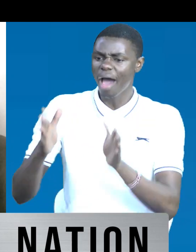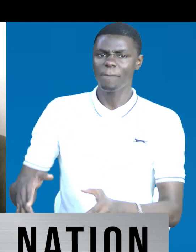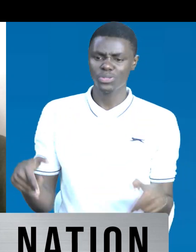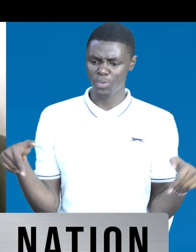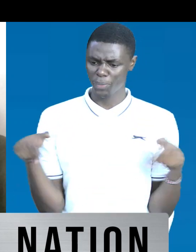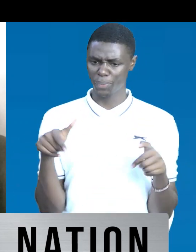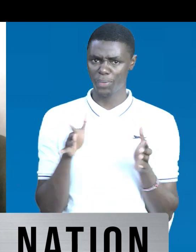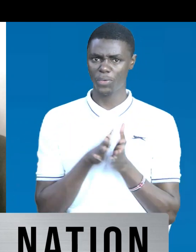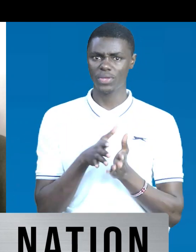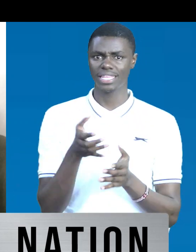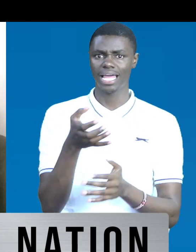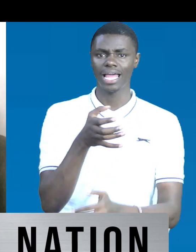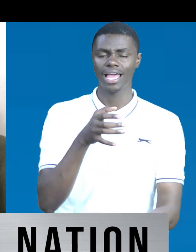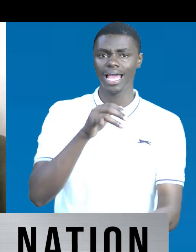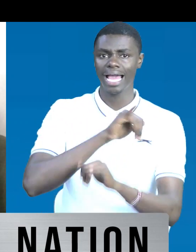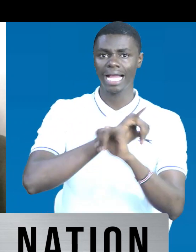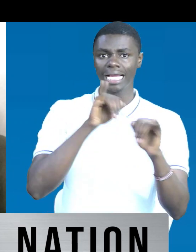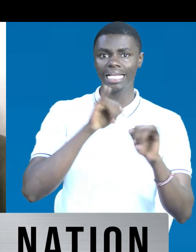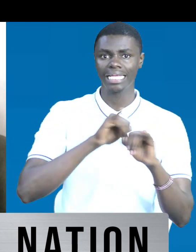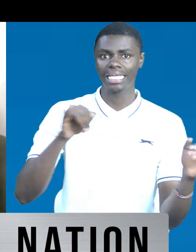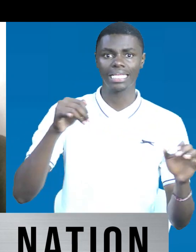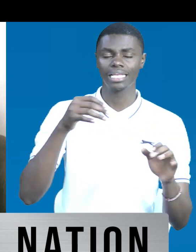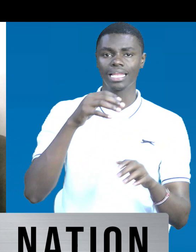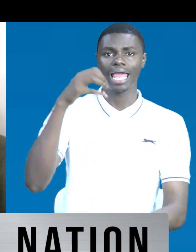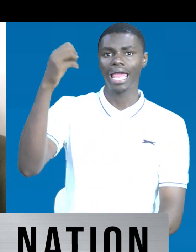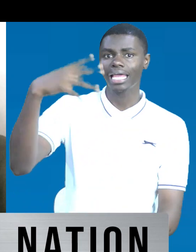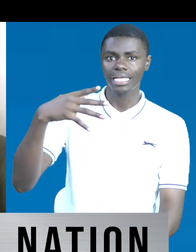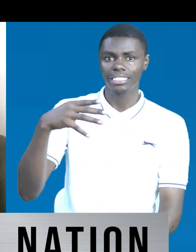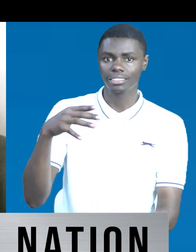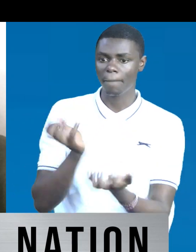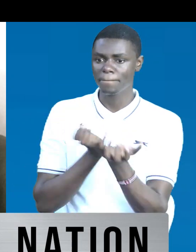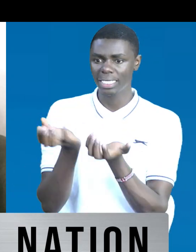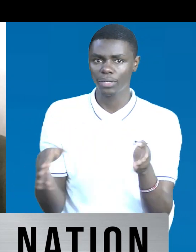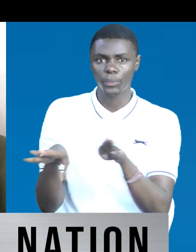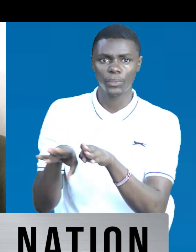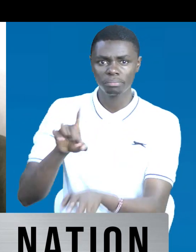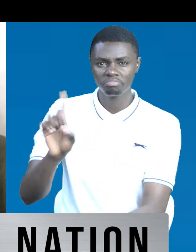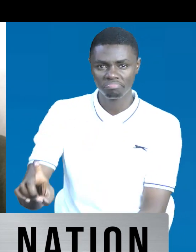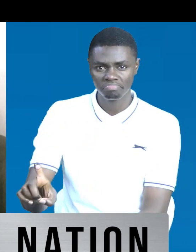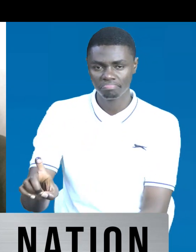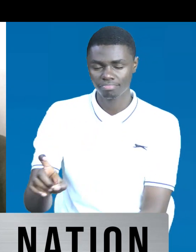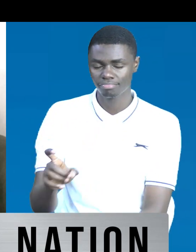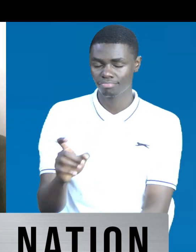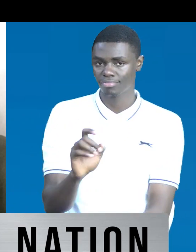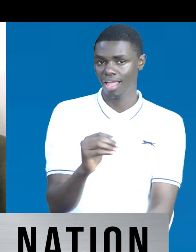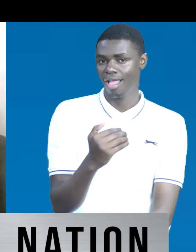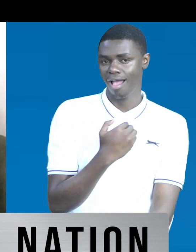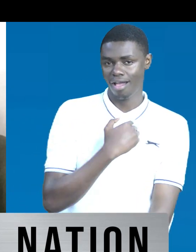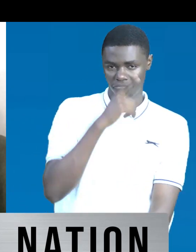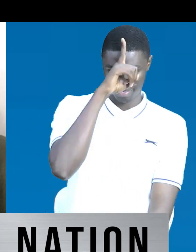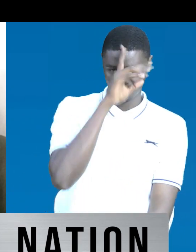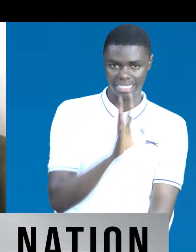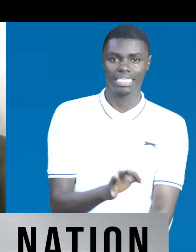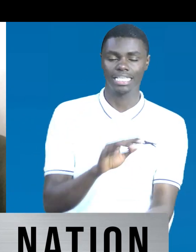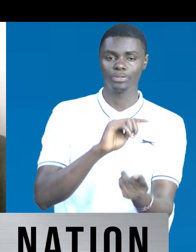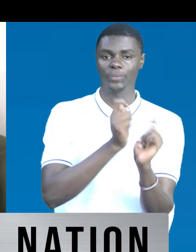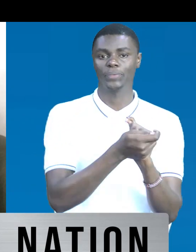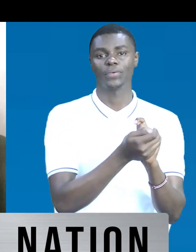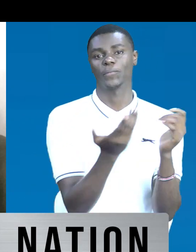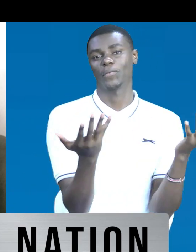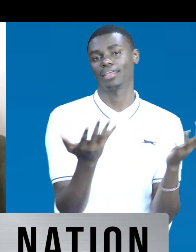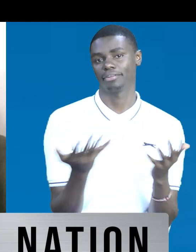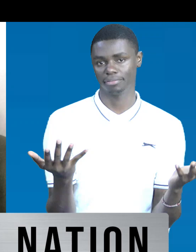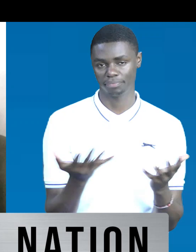with clean energy they are going to be out of business? Definitely. There's going to be a serious change in